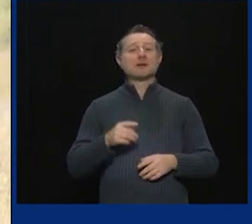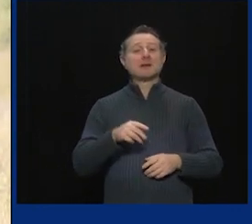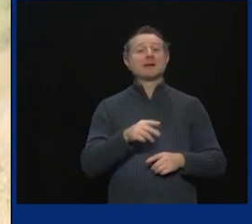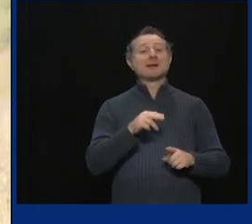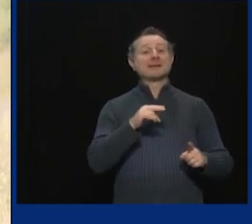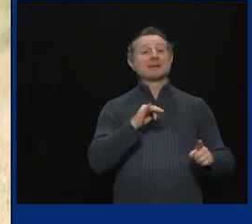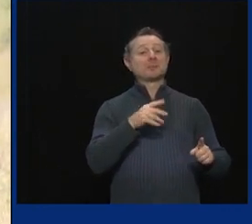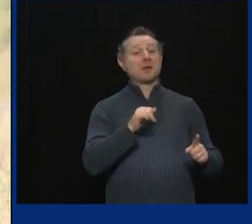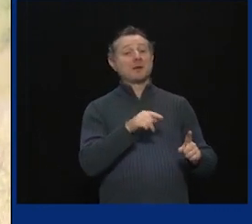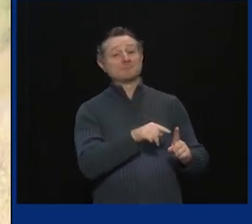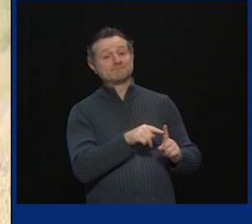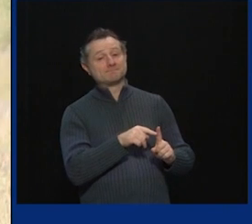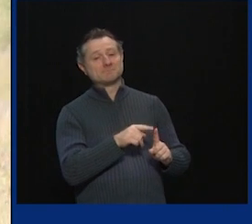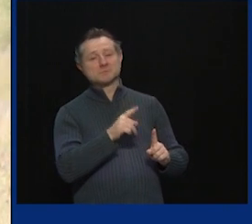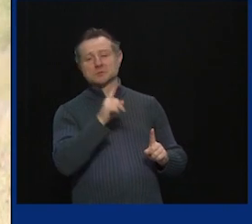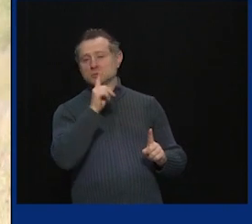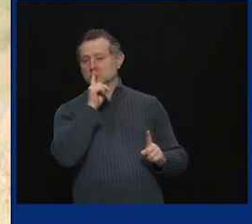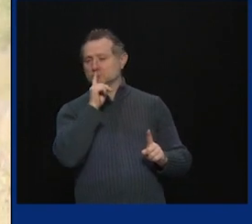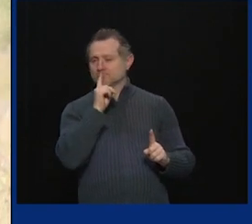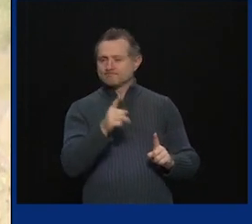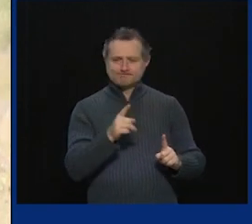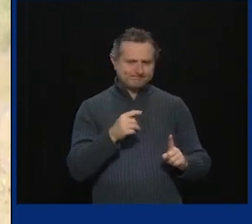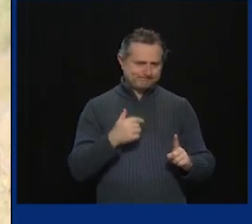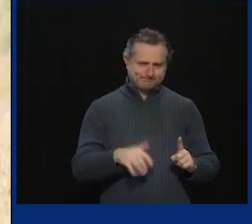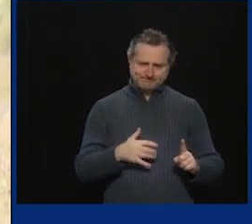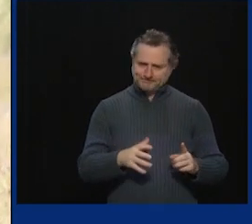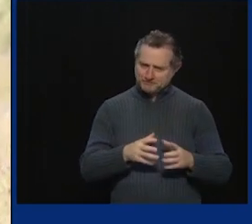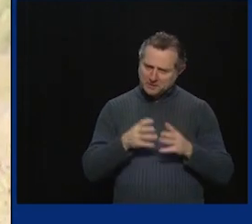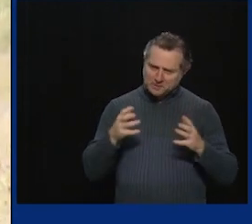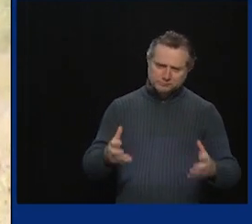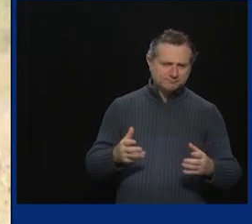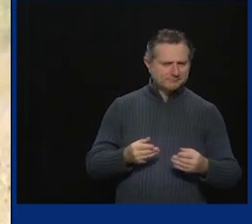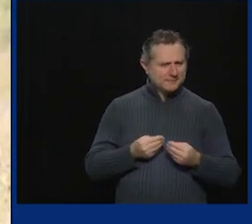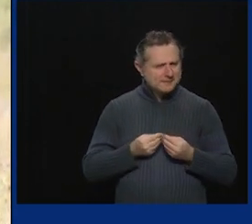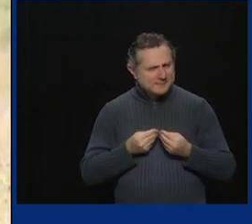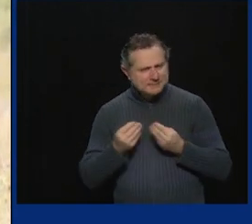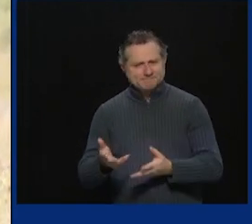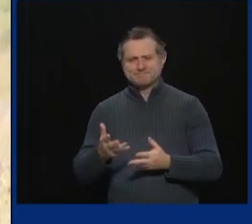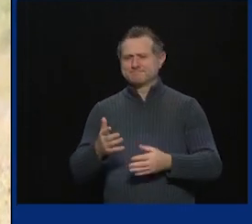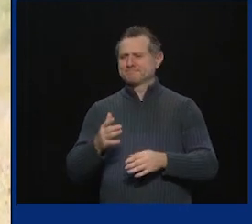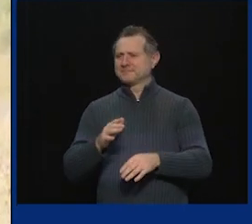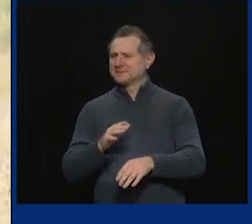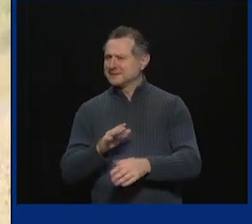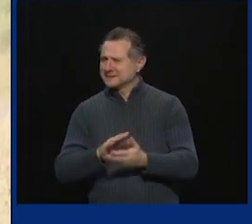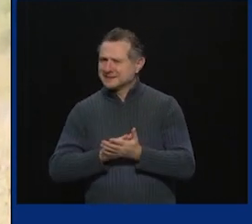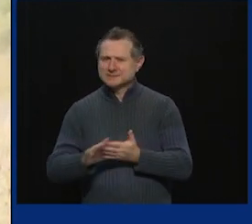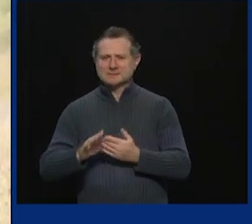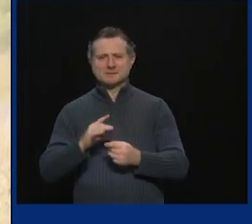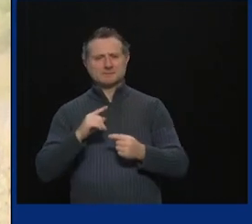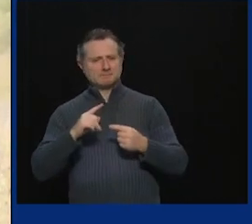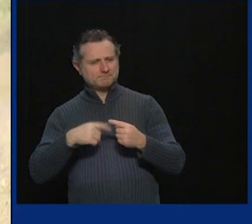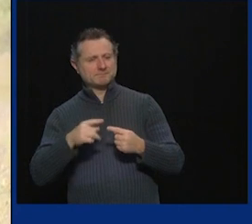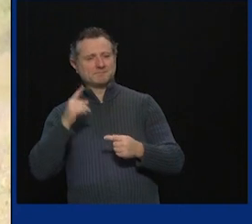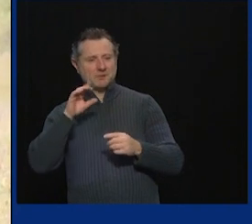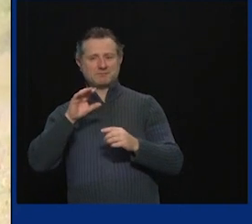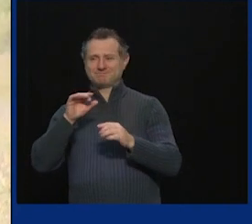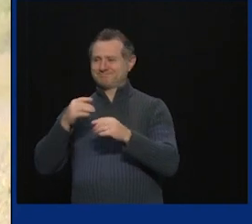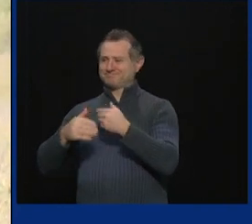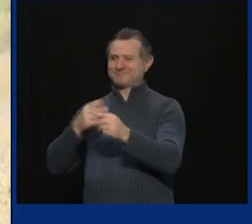STAMP. Again, thank you, Governor Hochul, NYPA Board Chair and Western New York resident John Colmel, interim